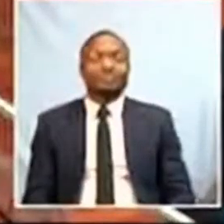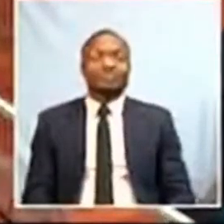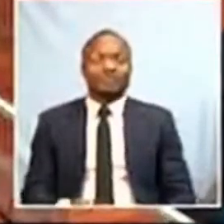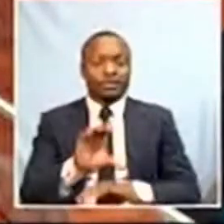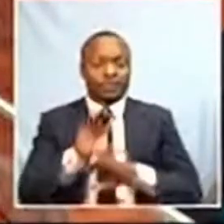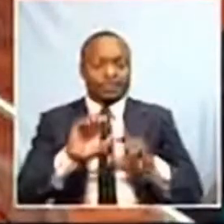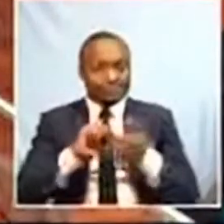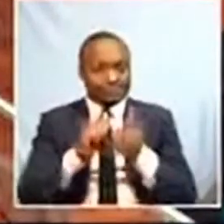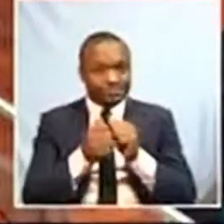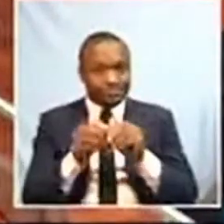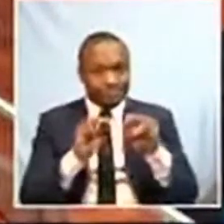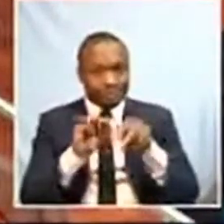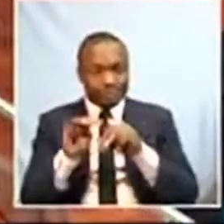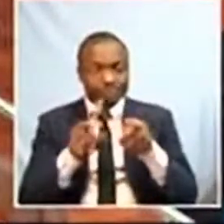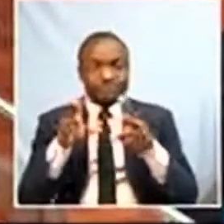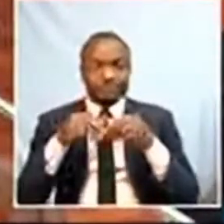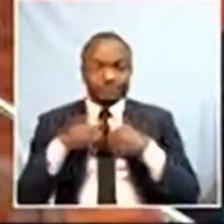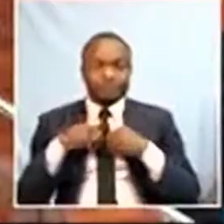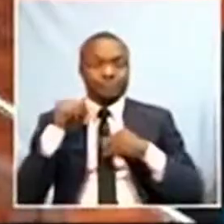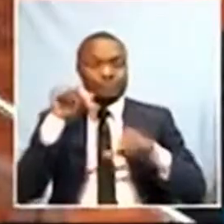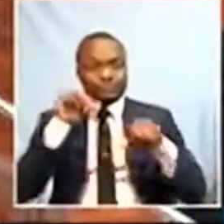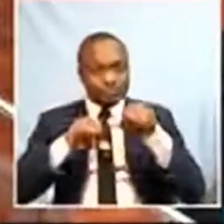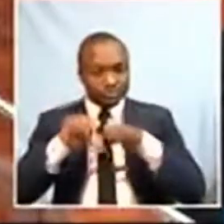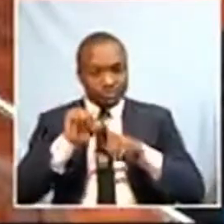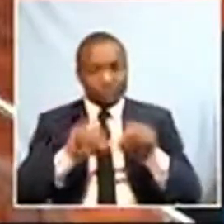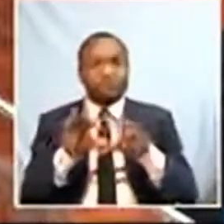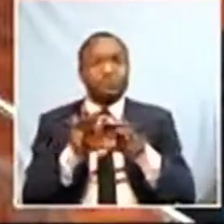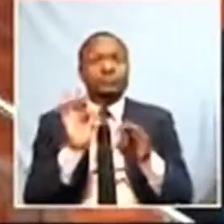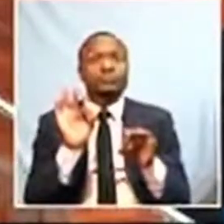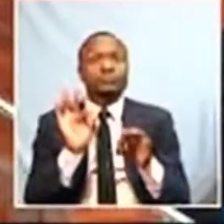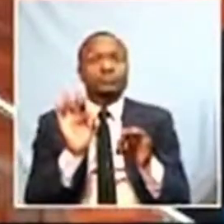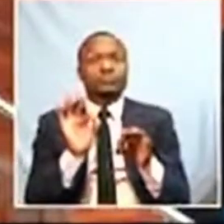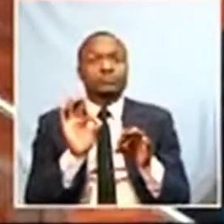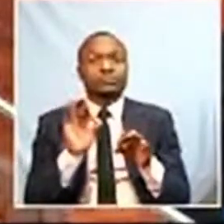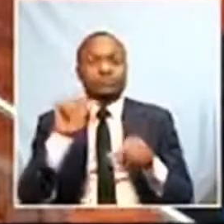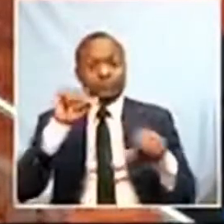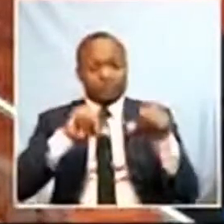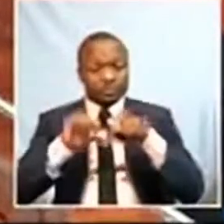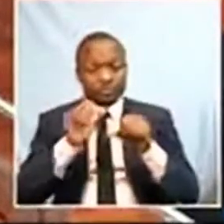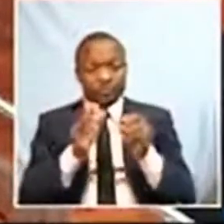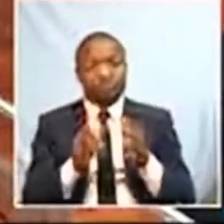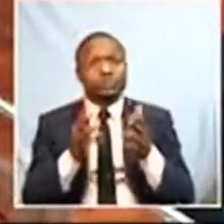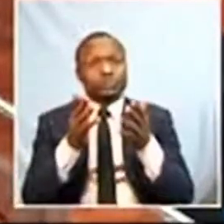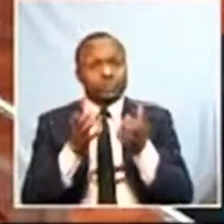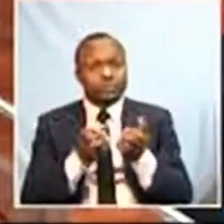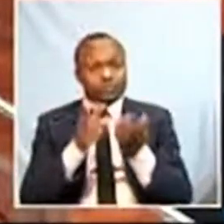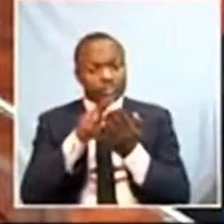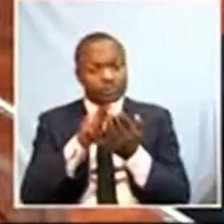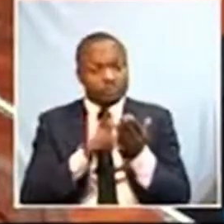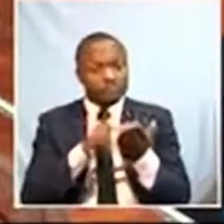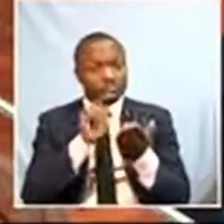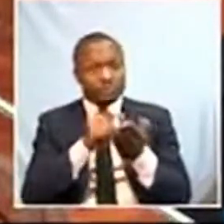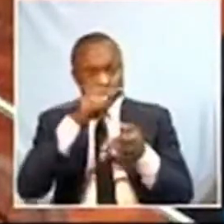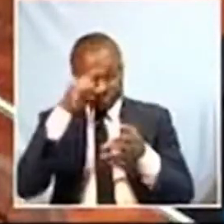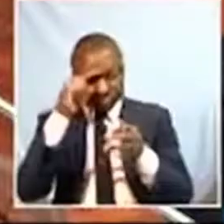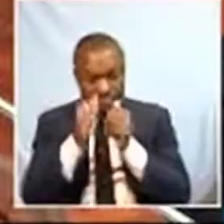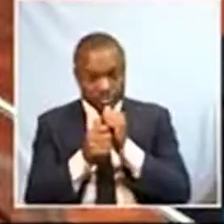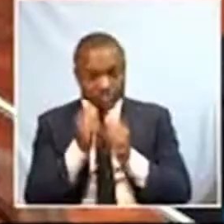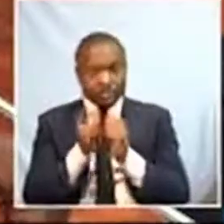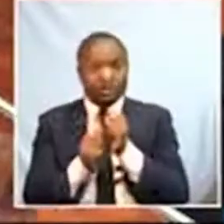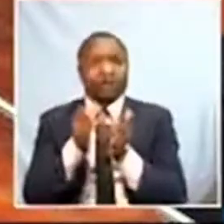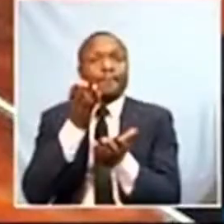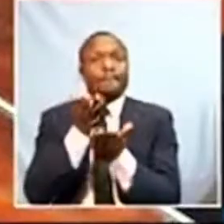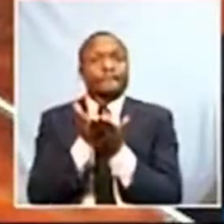Cause of query: management acknowledges the observation made by the auditor and wishes to report that this was due to a